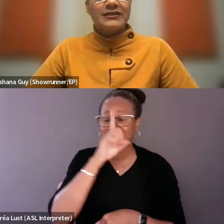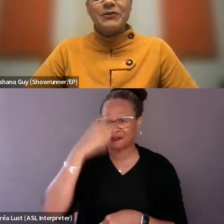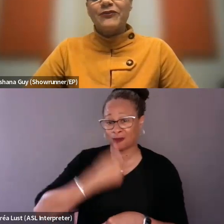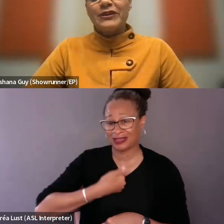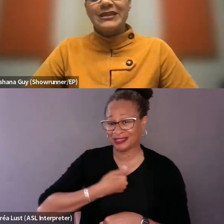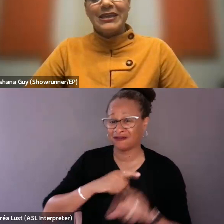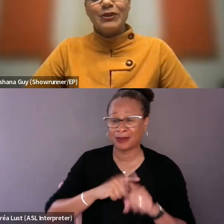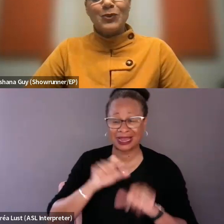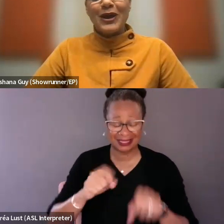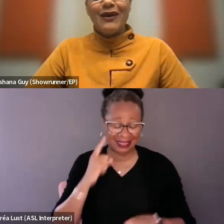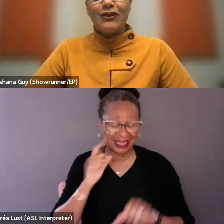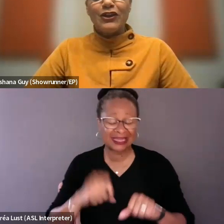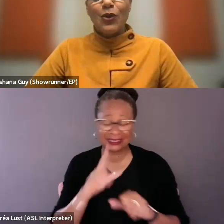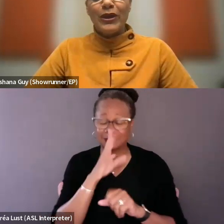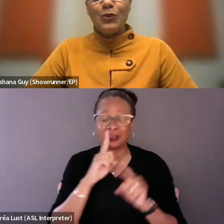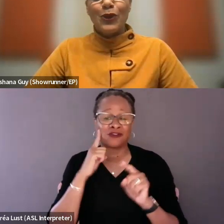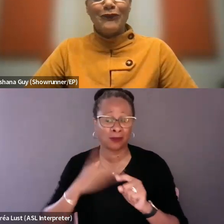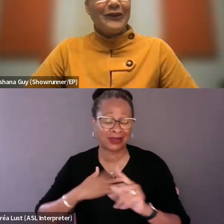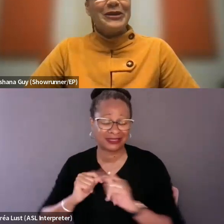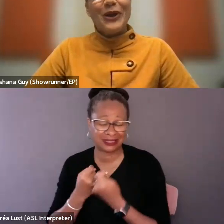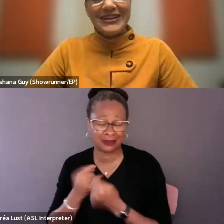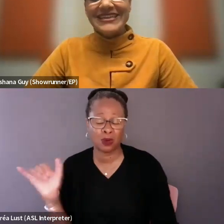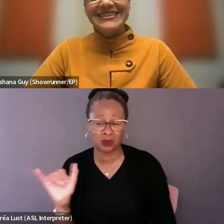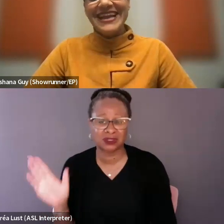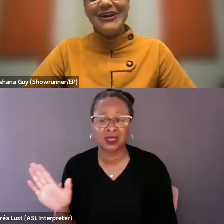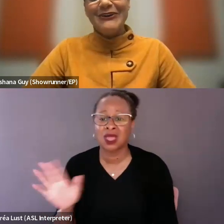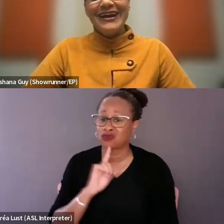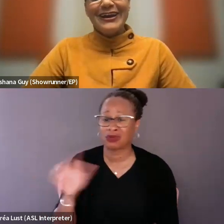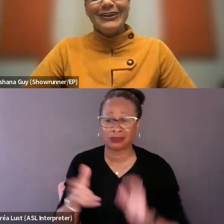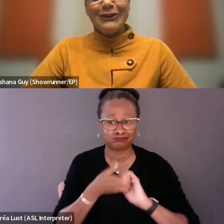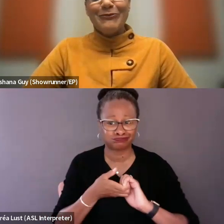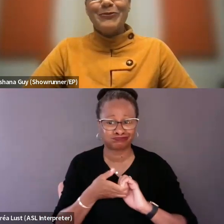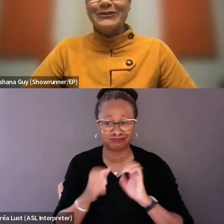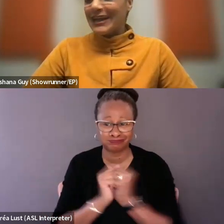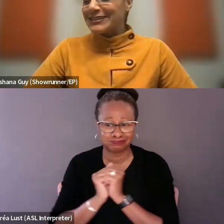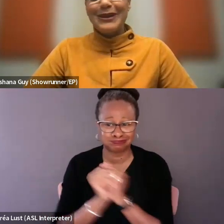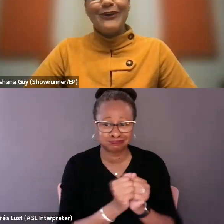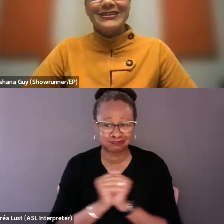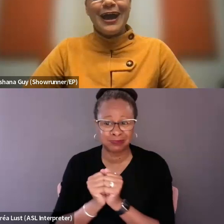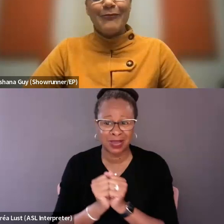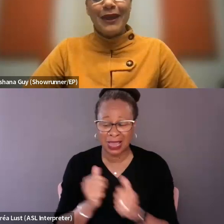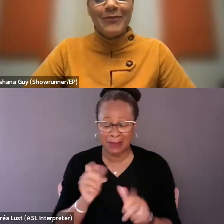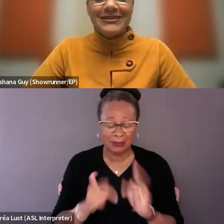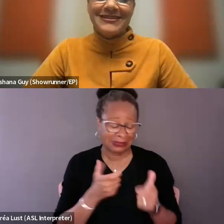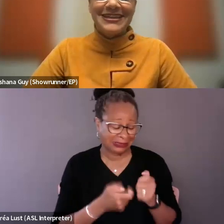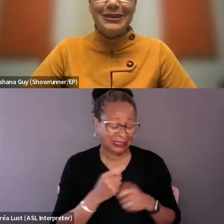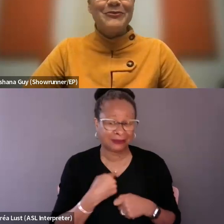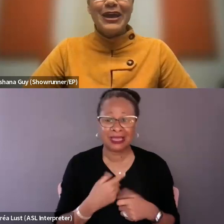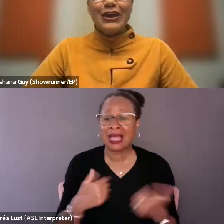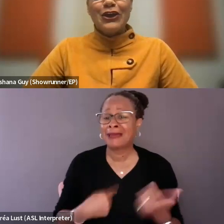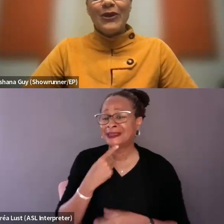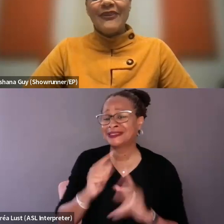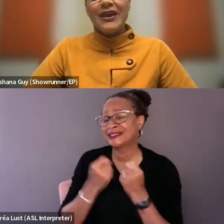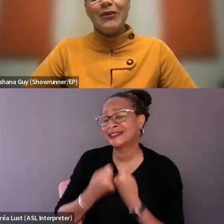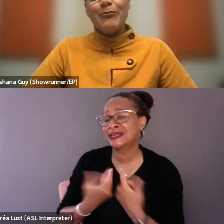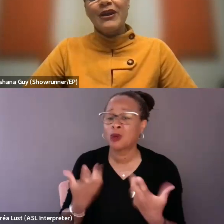I can speak for the team as well. You know, we're very bonded now. You know, people are texting me all the time, like, I miss the team,